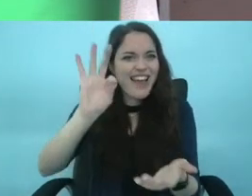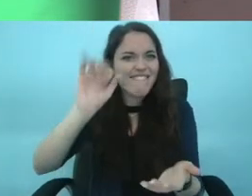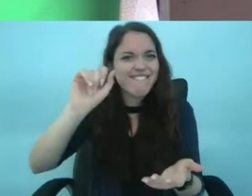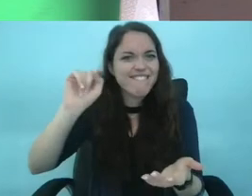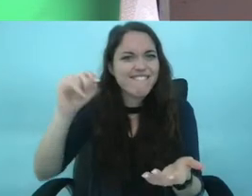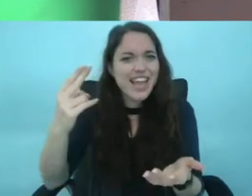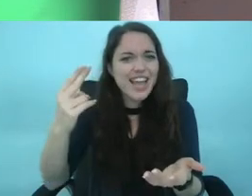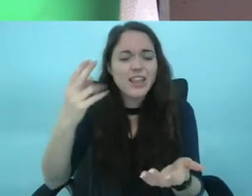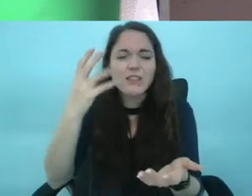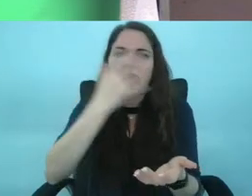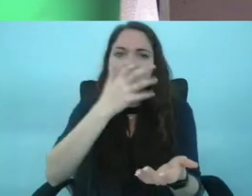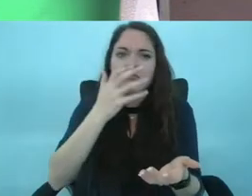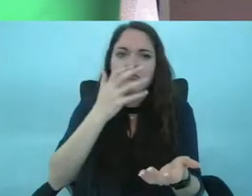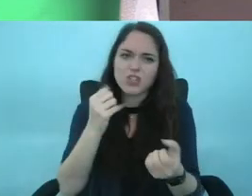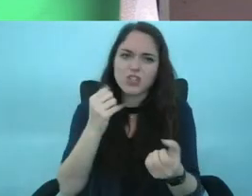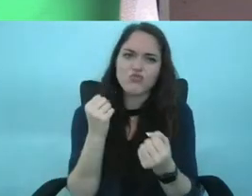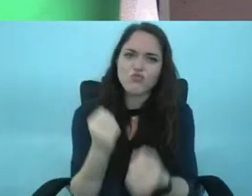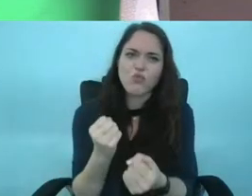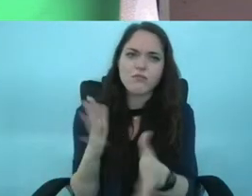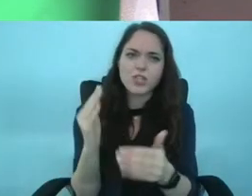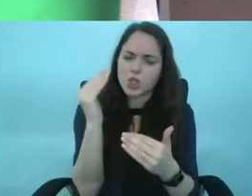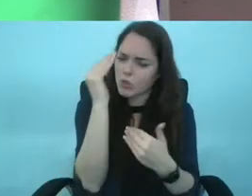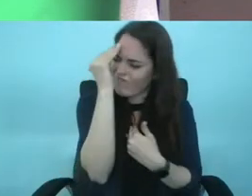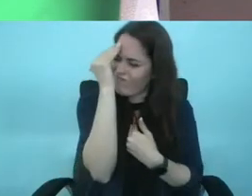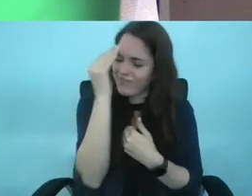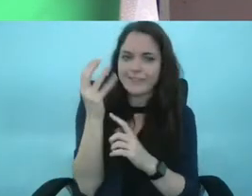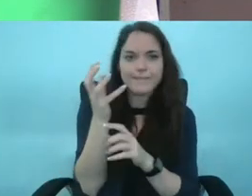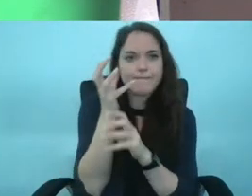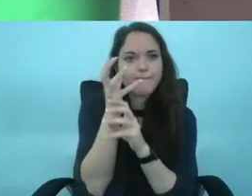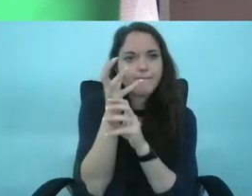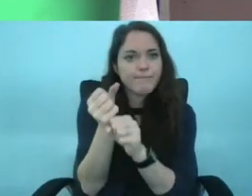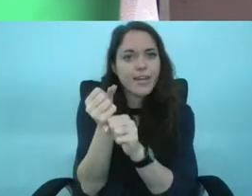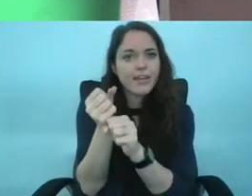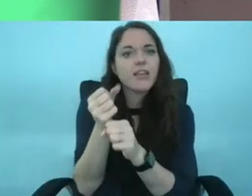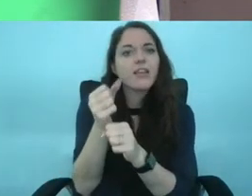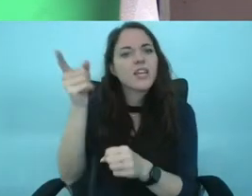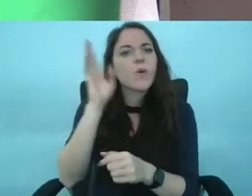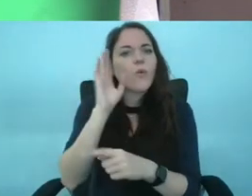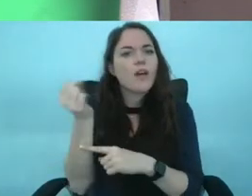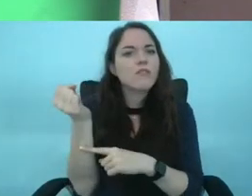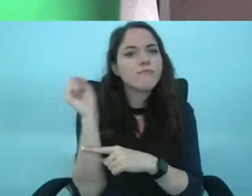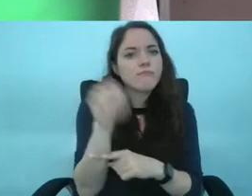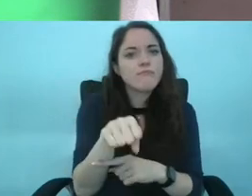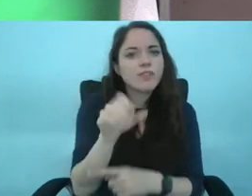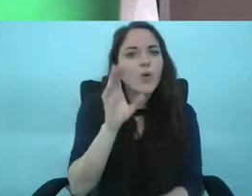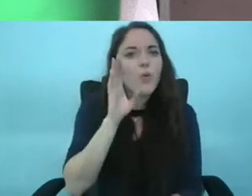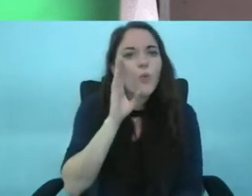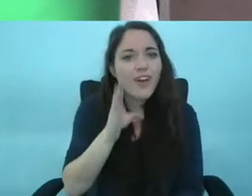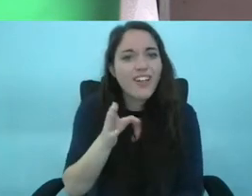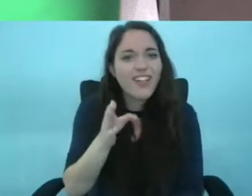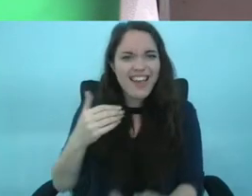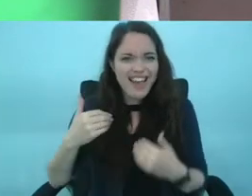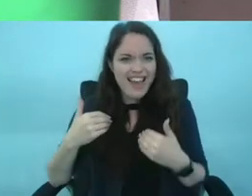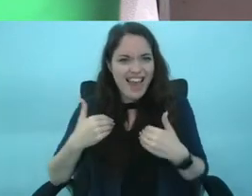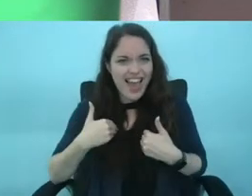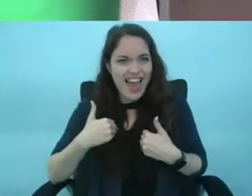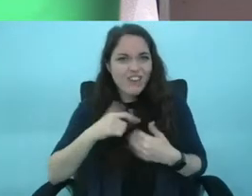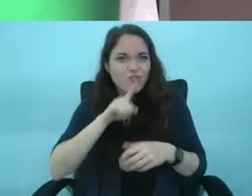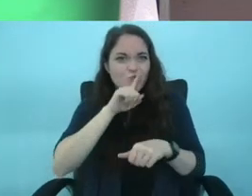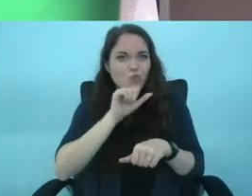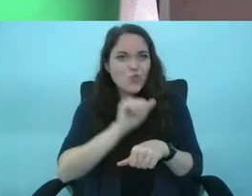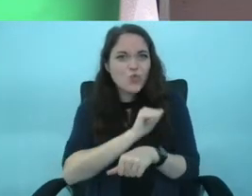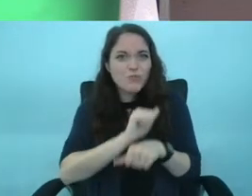held conviction that God will ultimately prevail, has tangible results and it has tangible